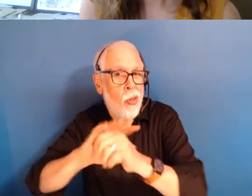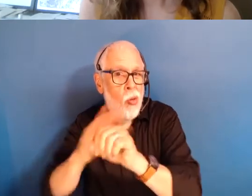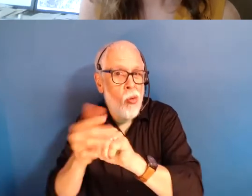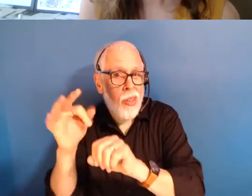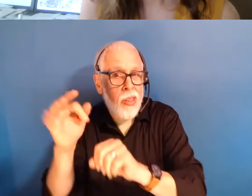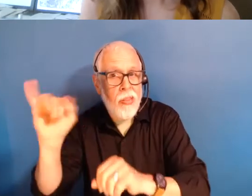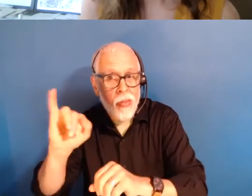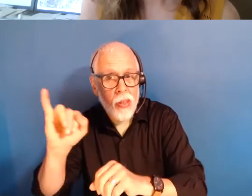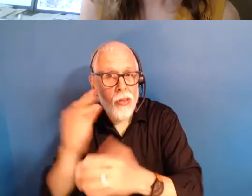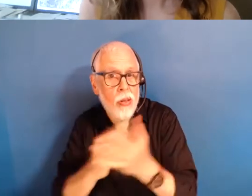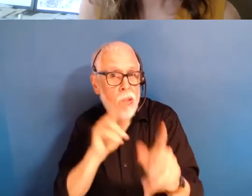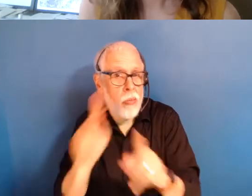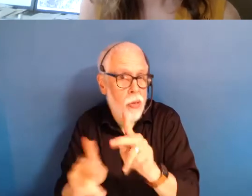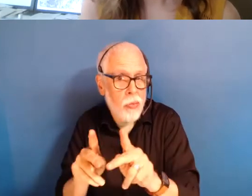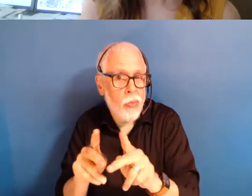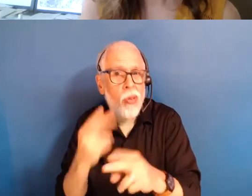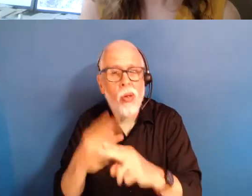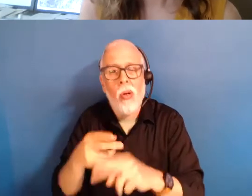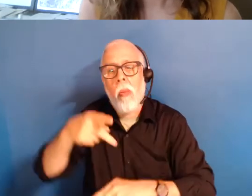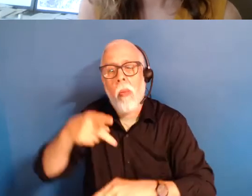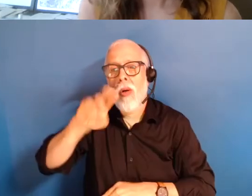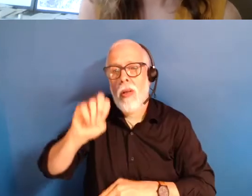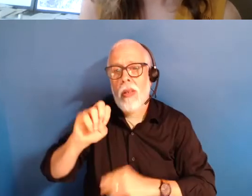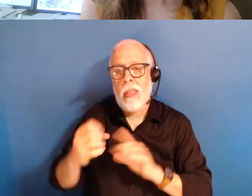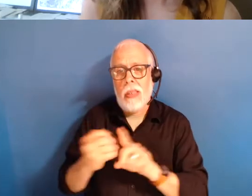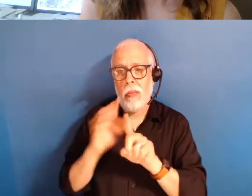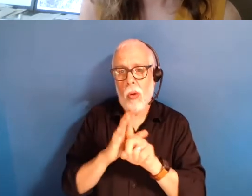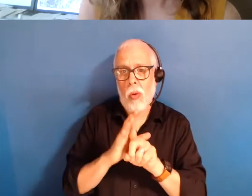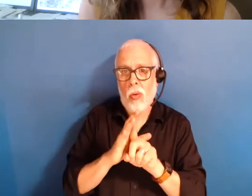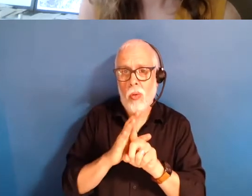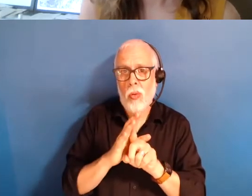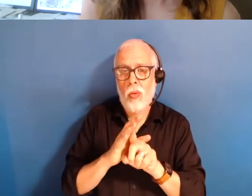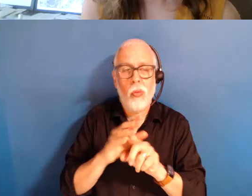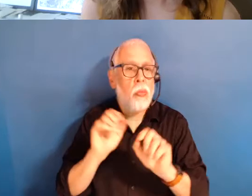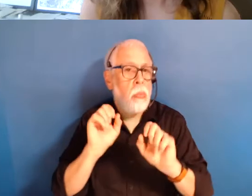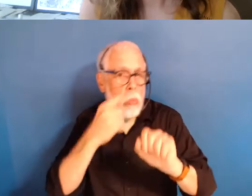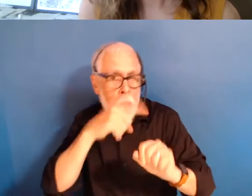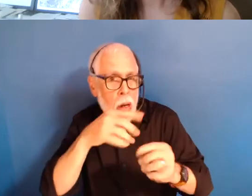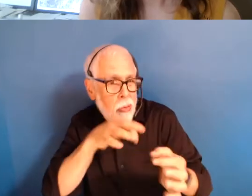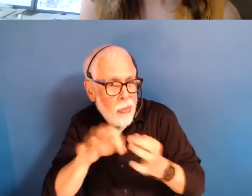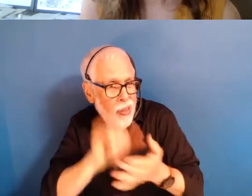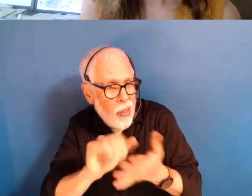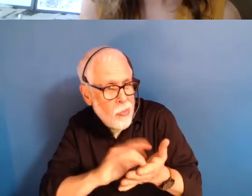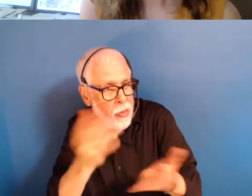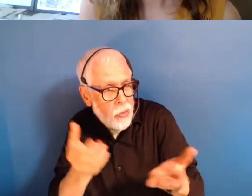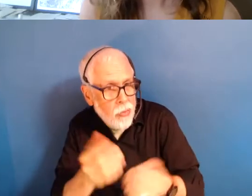infection in certain individuals. So what we would call pre-exposure prophylaxis. Can you tell us a little bit about that medication?